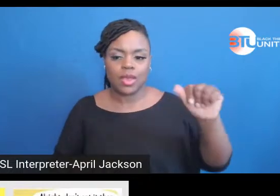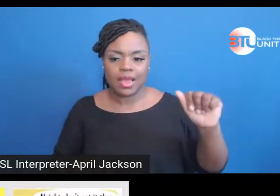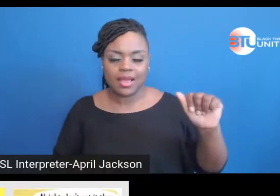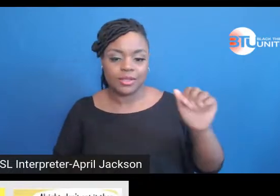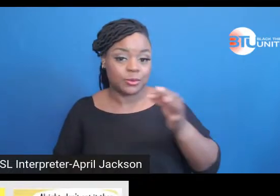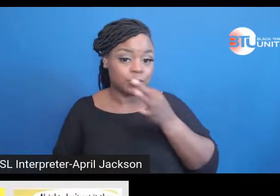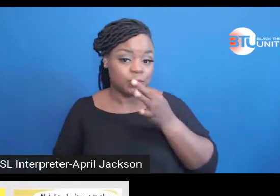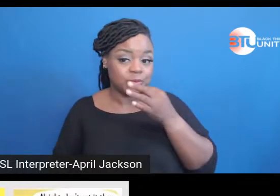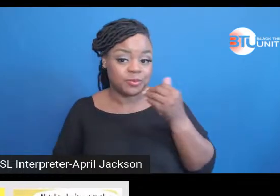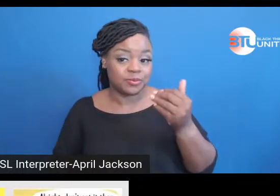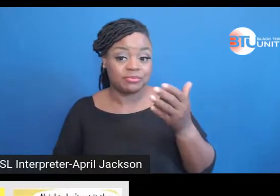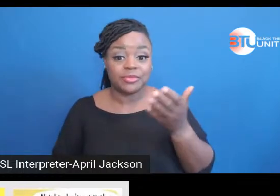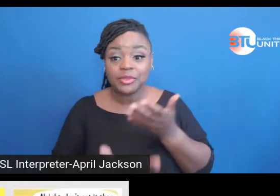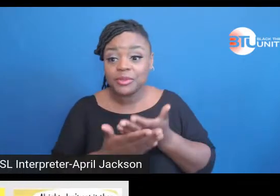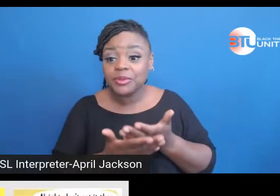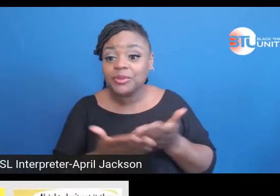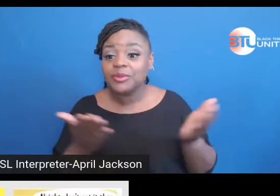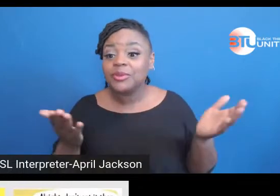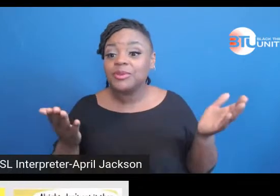what you'd like to hear.